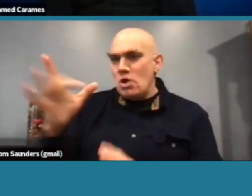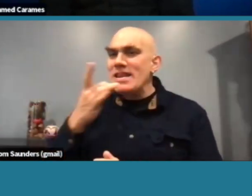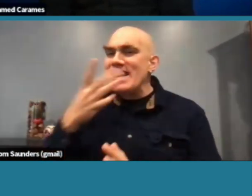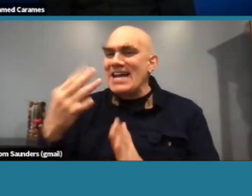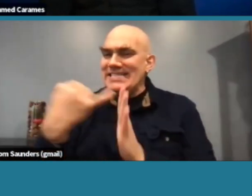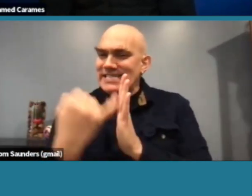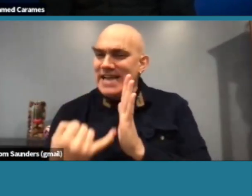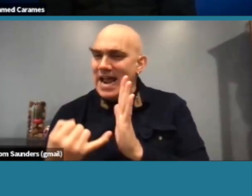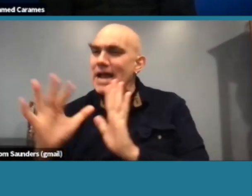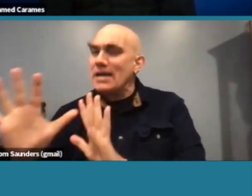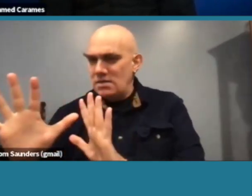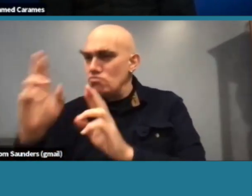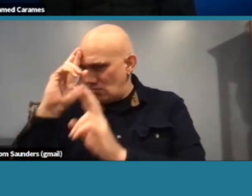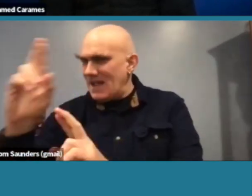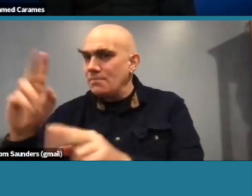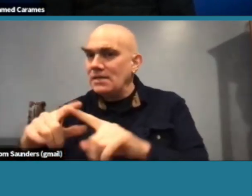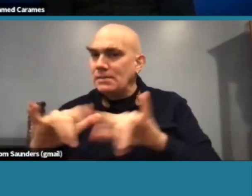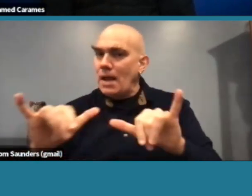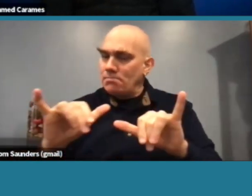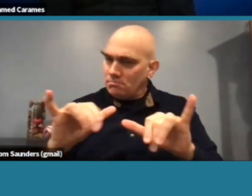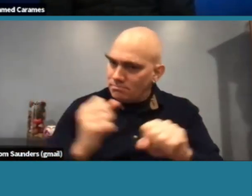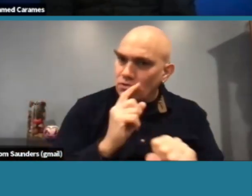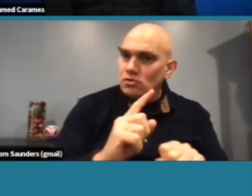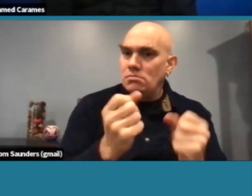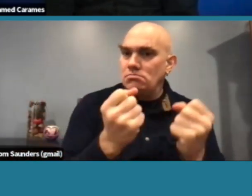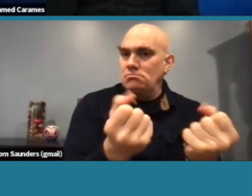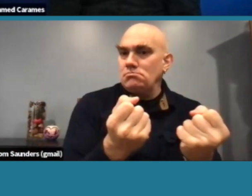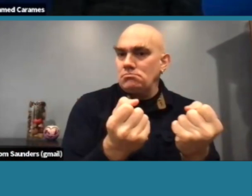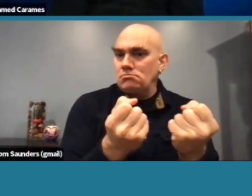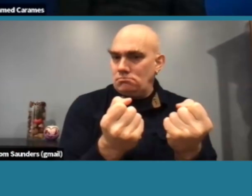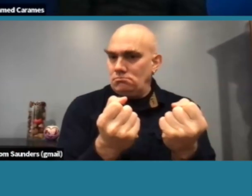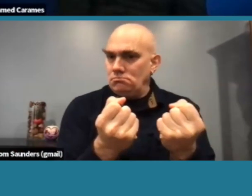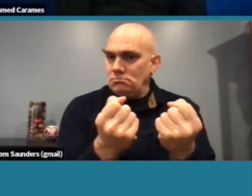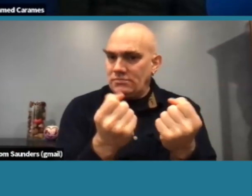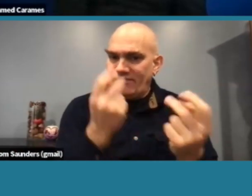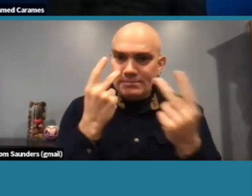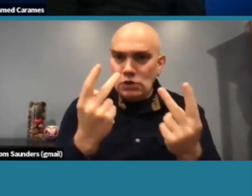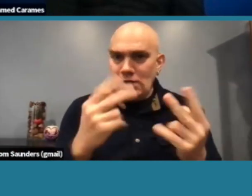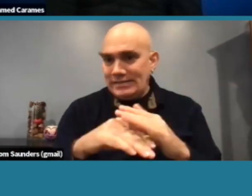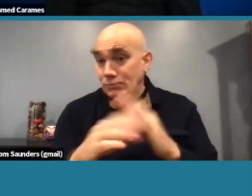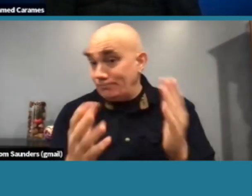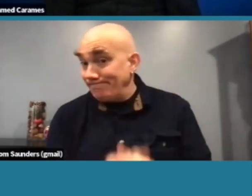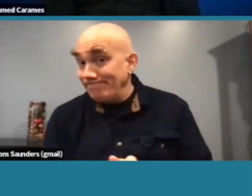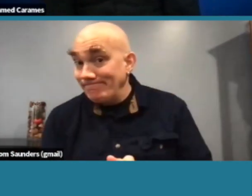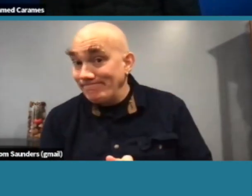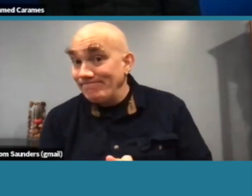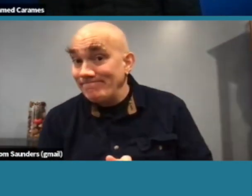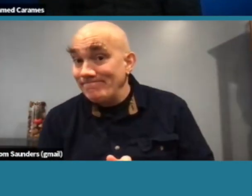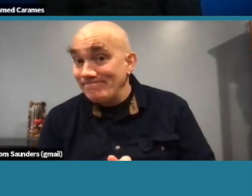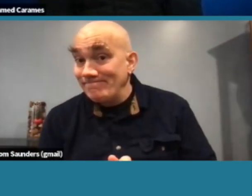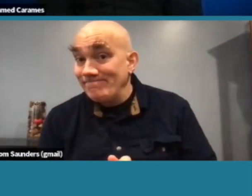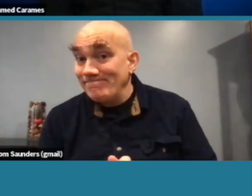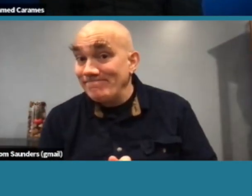didn't think about all the different kinds of lighting that would be most appropriate. So there's respect for their work, but at the same time, we need to be able to